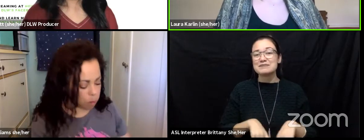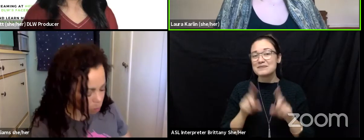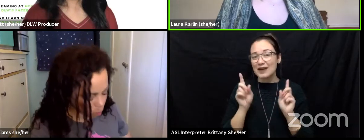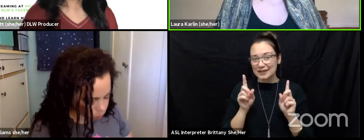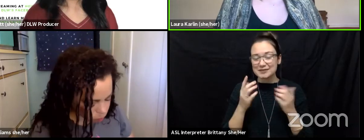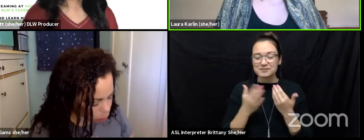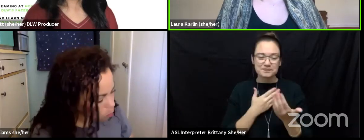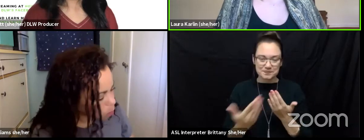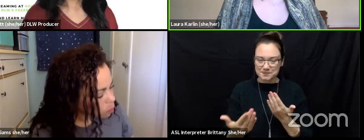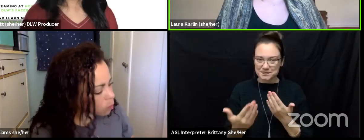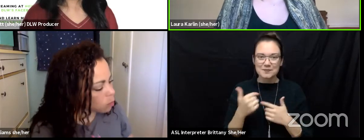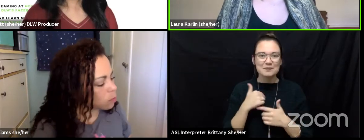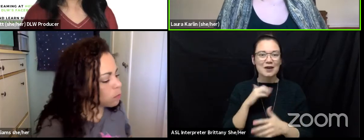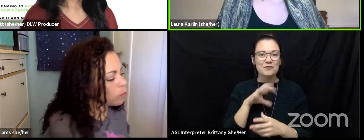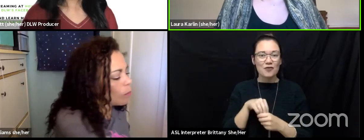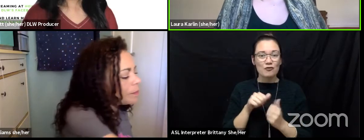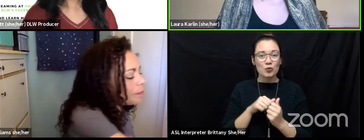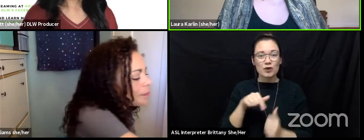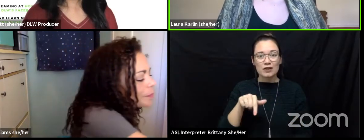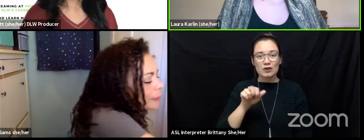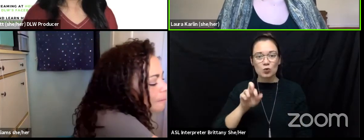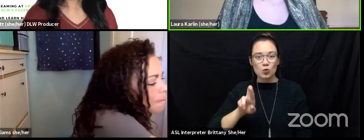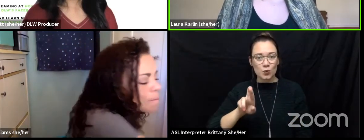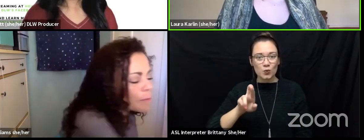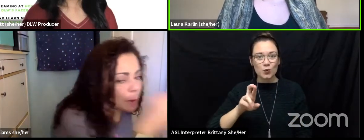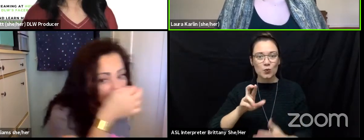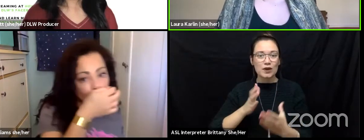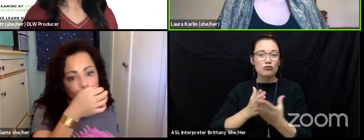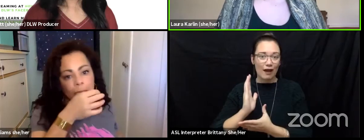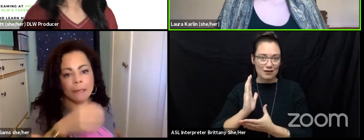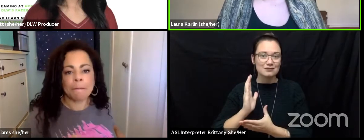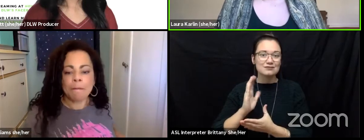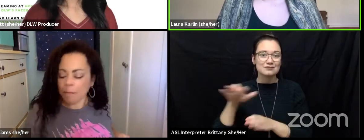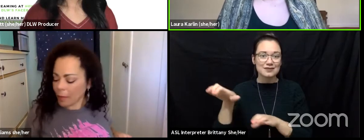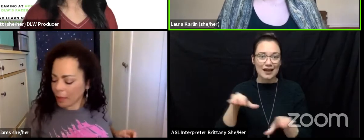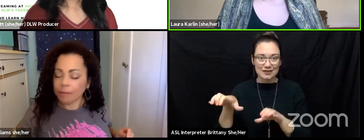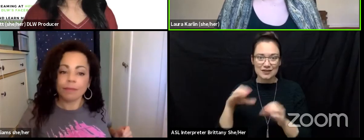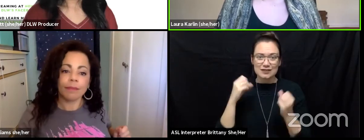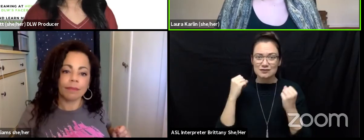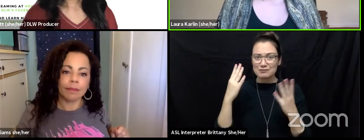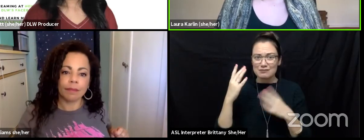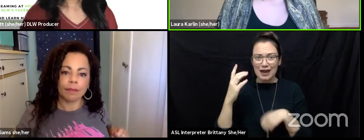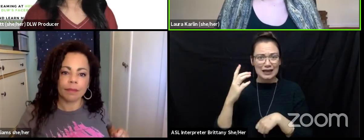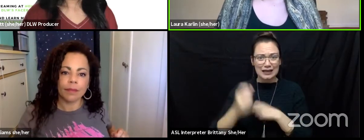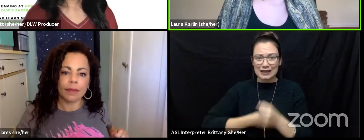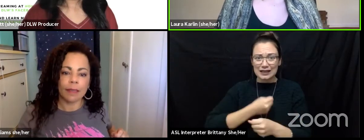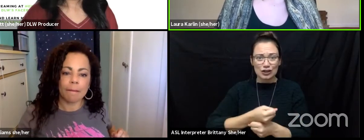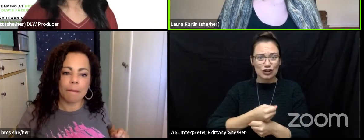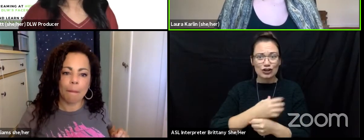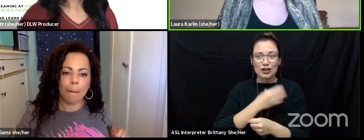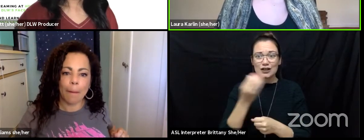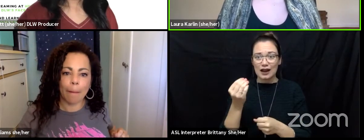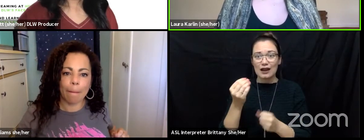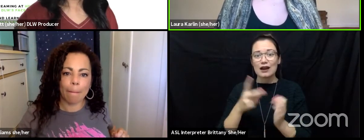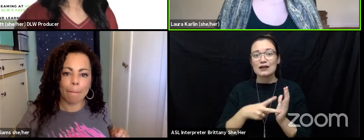But I have been involved in queer rights activism for a really long time. And I have a dual